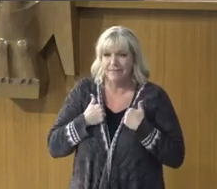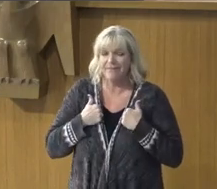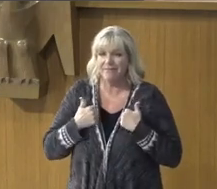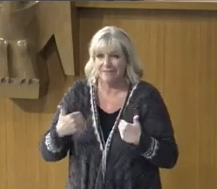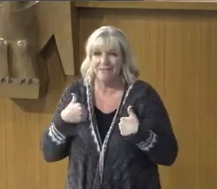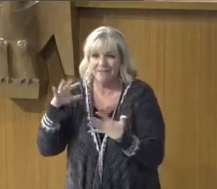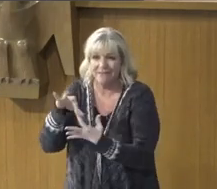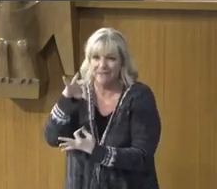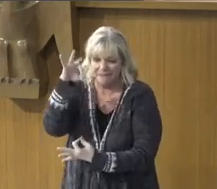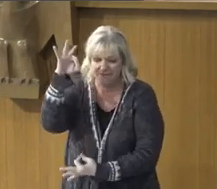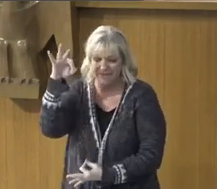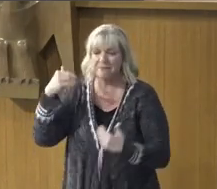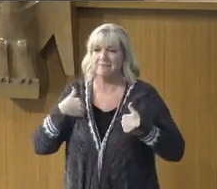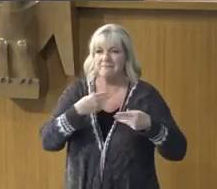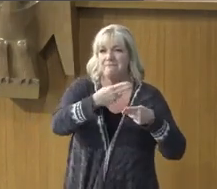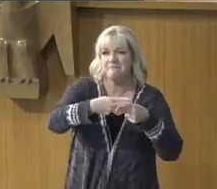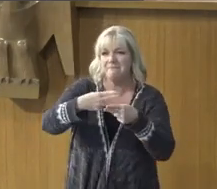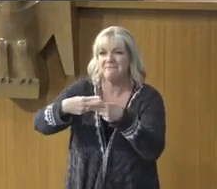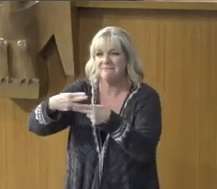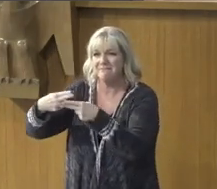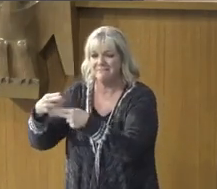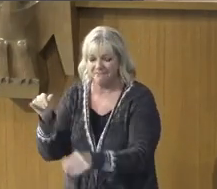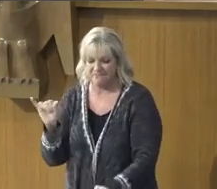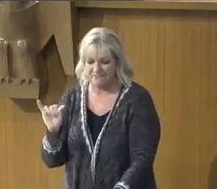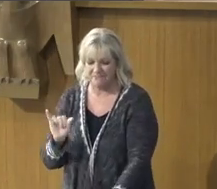has a spirit, has a name